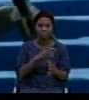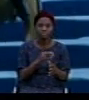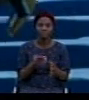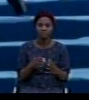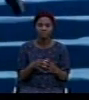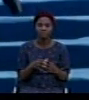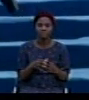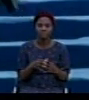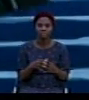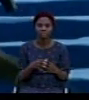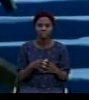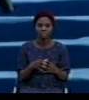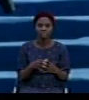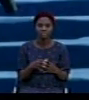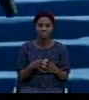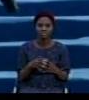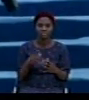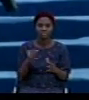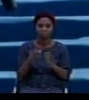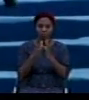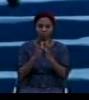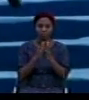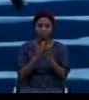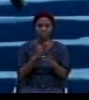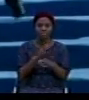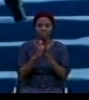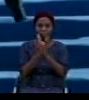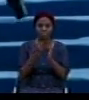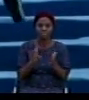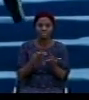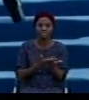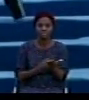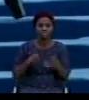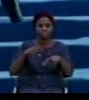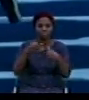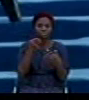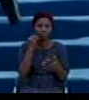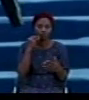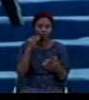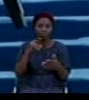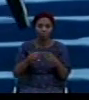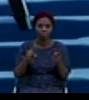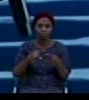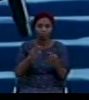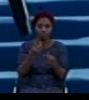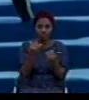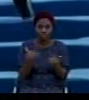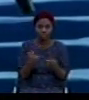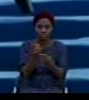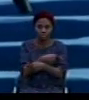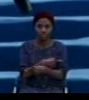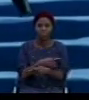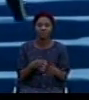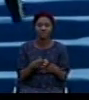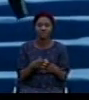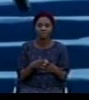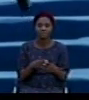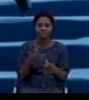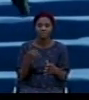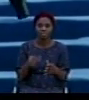to arosh lole but eni ti mo wa duro ti mo wa duro awon to wa duro ti mi o sha to duro ti